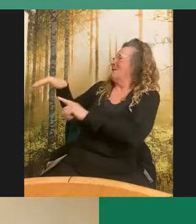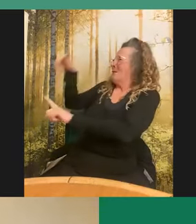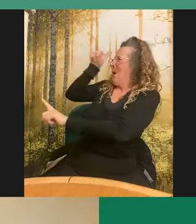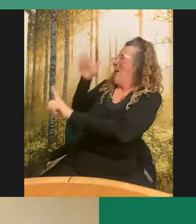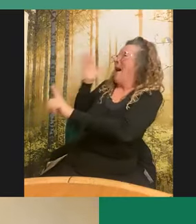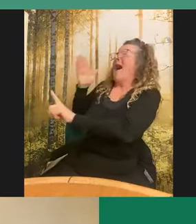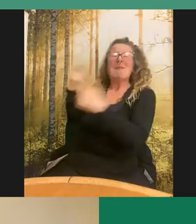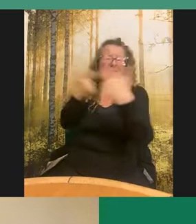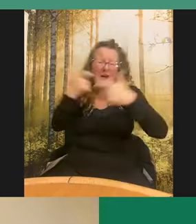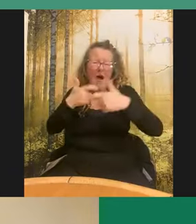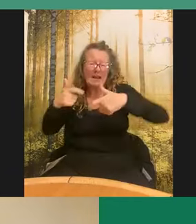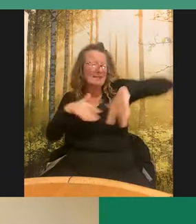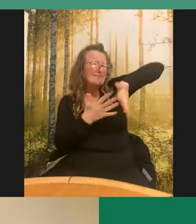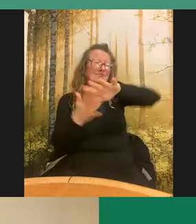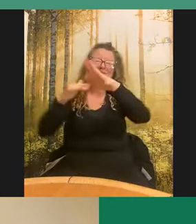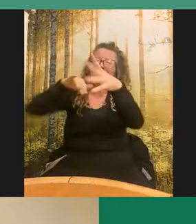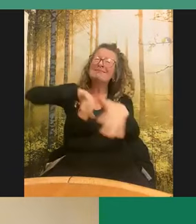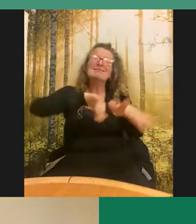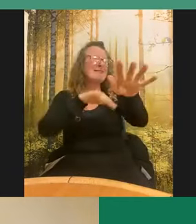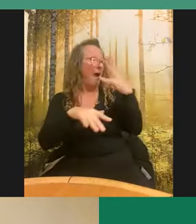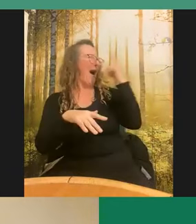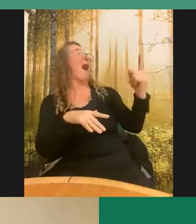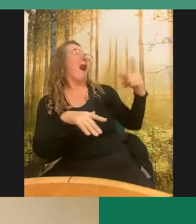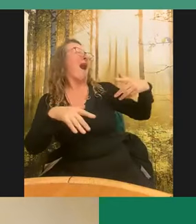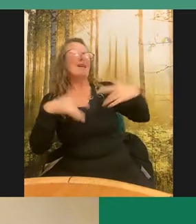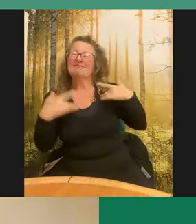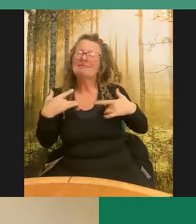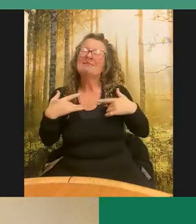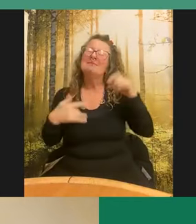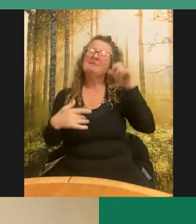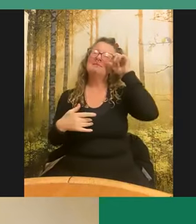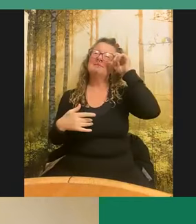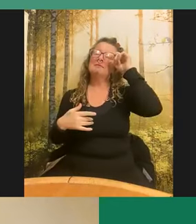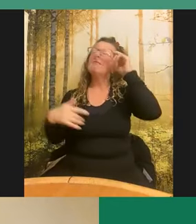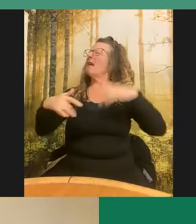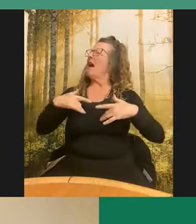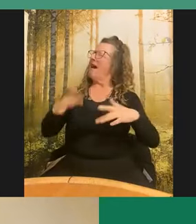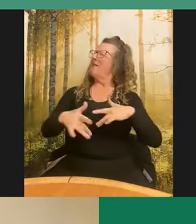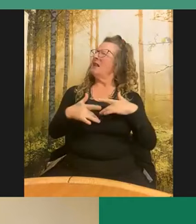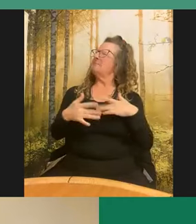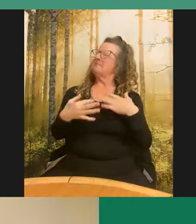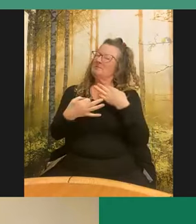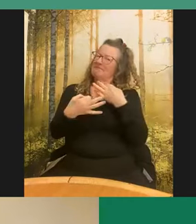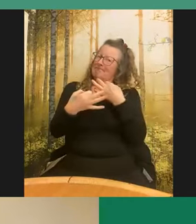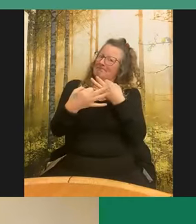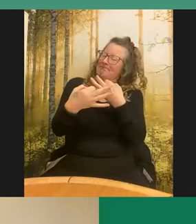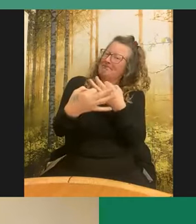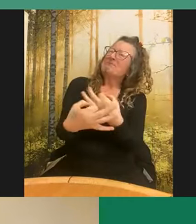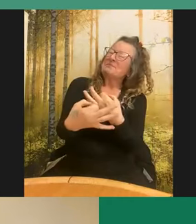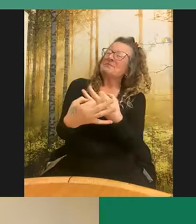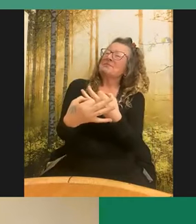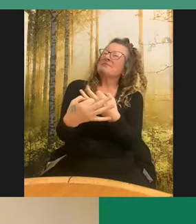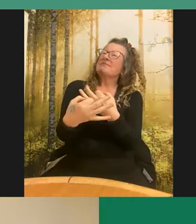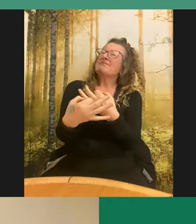said, it's the journey. And I really was also sort of drawn to you know, it's a